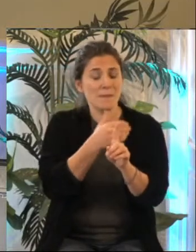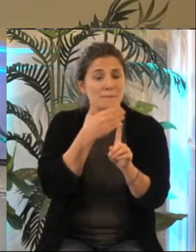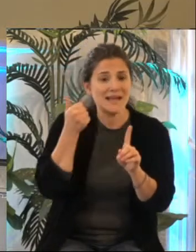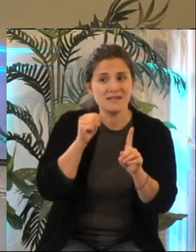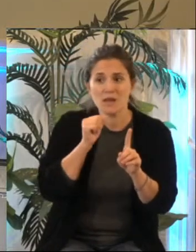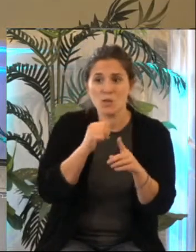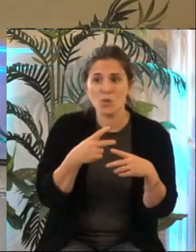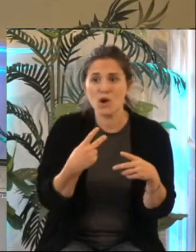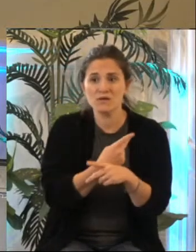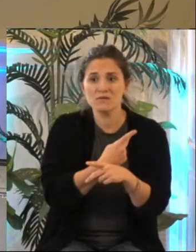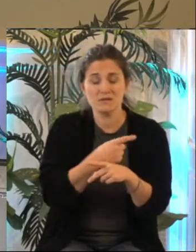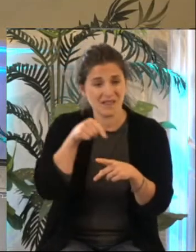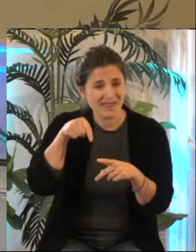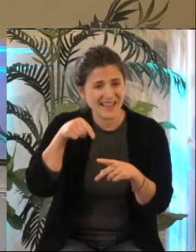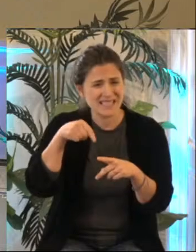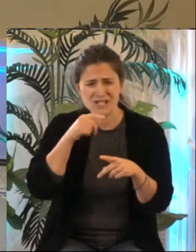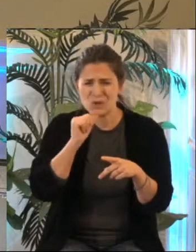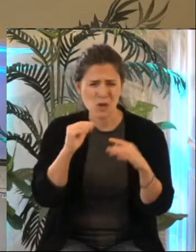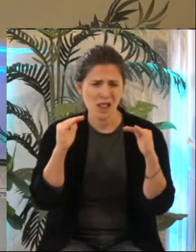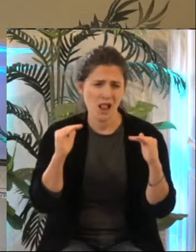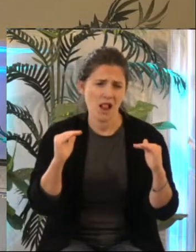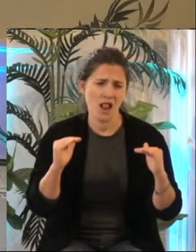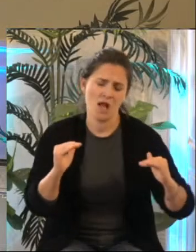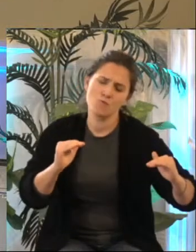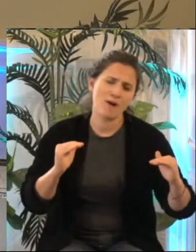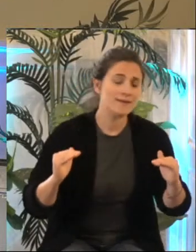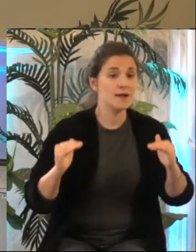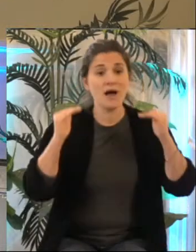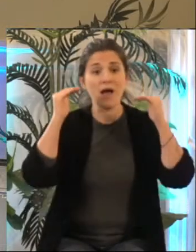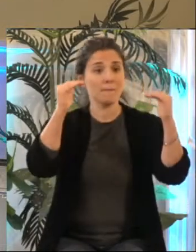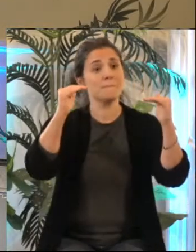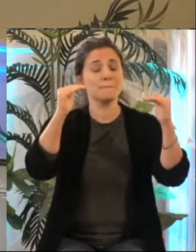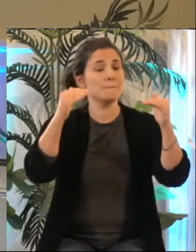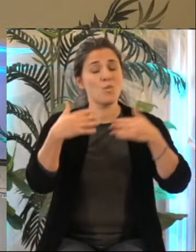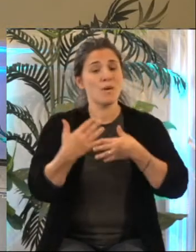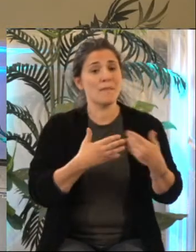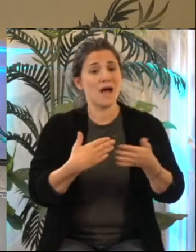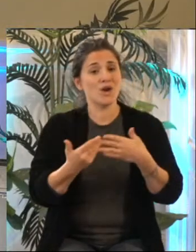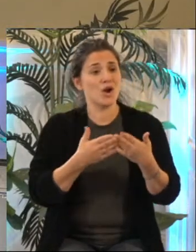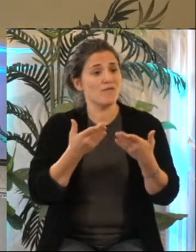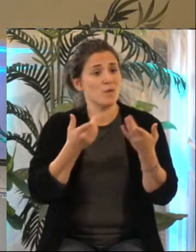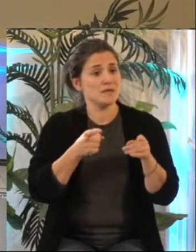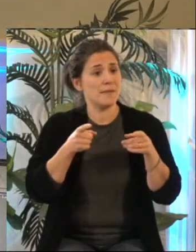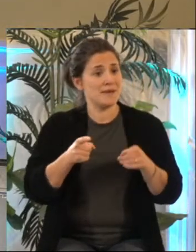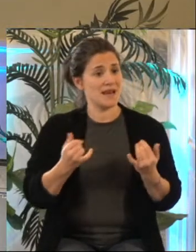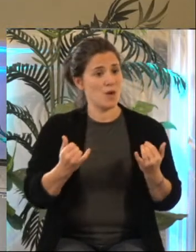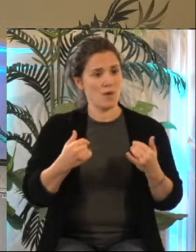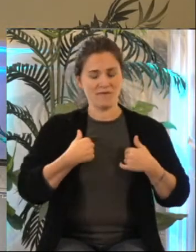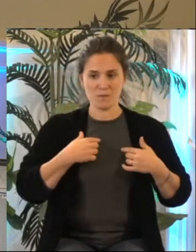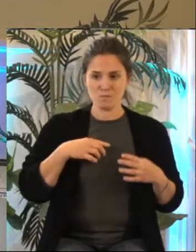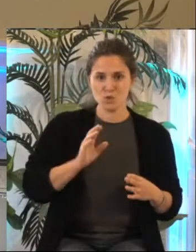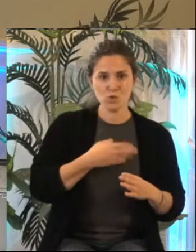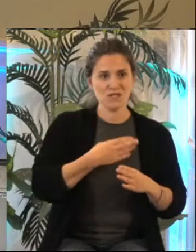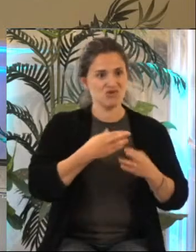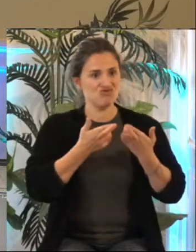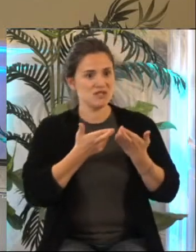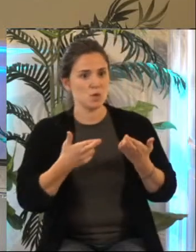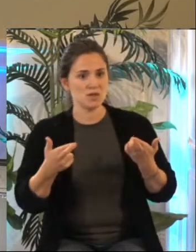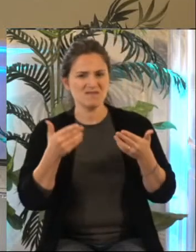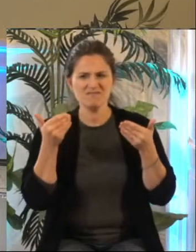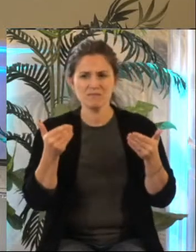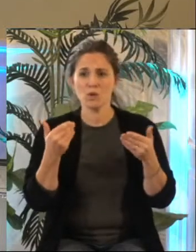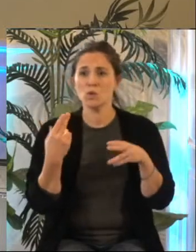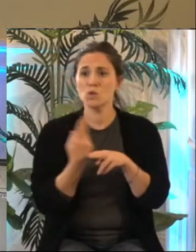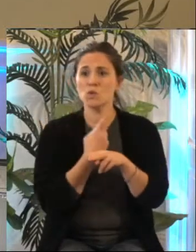let this push us down. We'll rise up in the midst of everything that's happening. We've got great music, great resources. I hope you use all of the